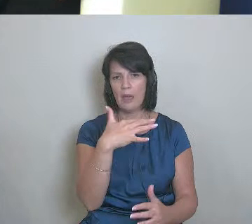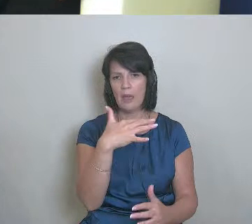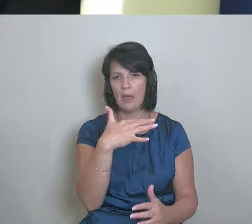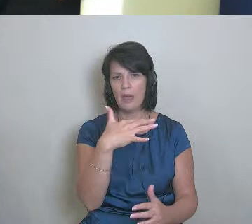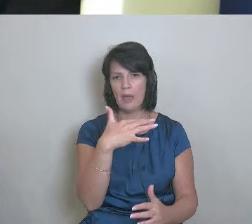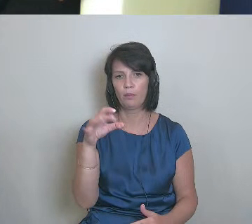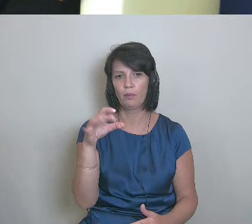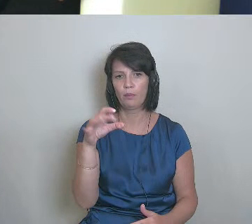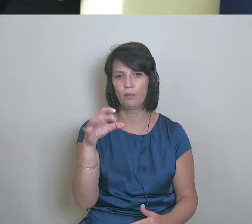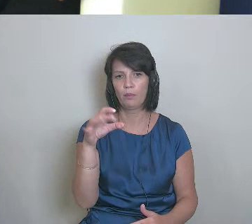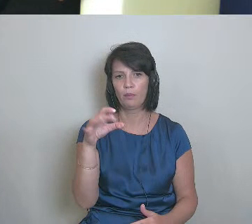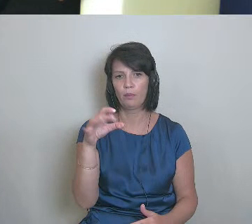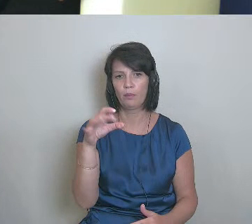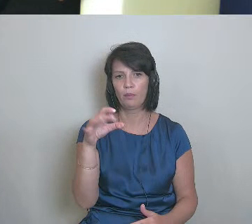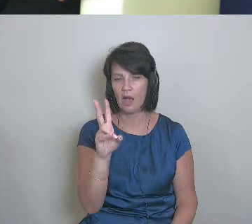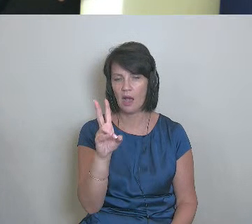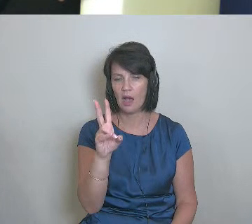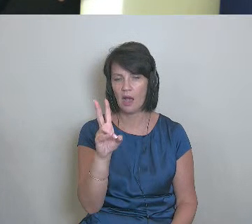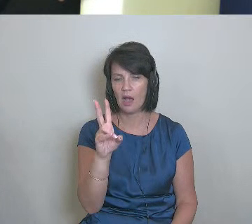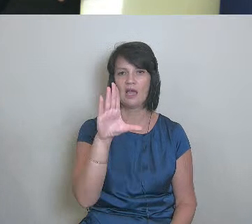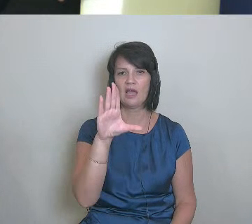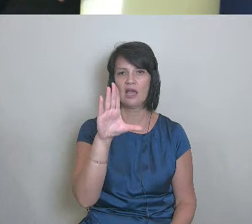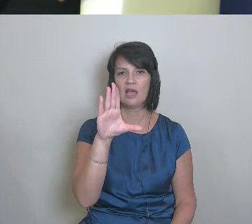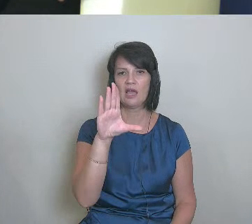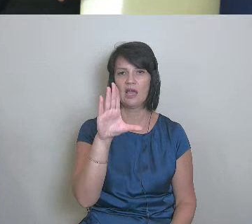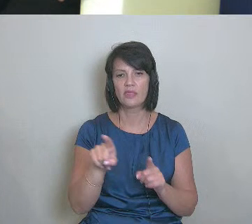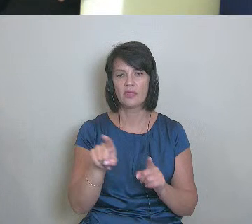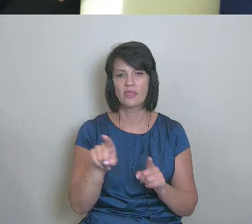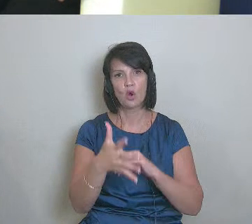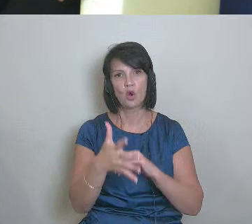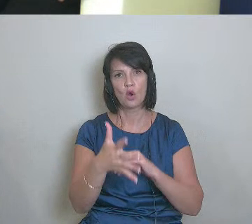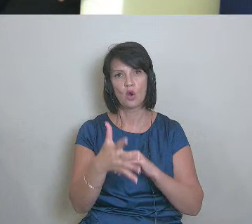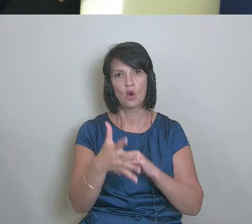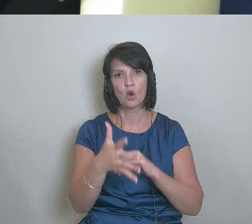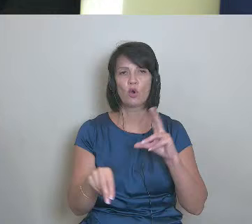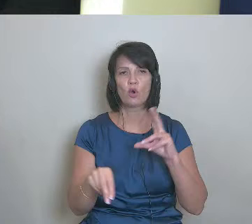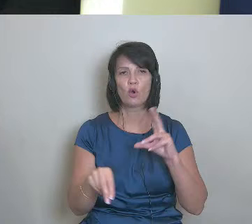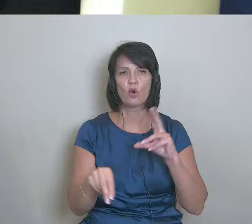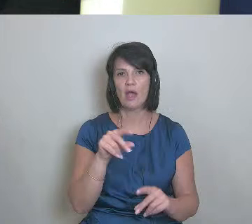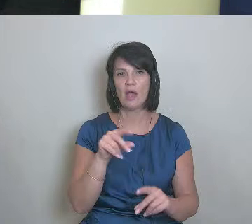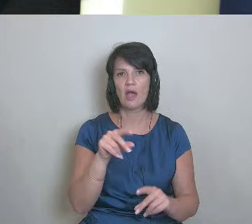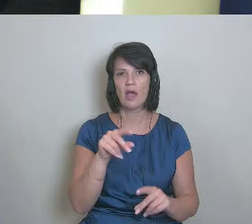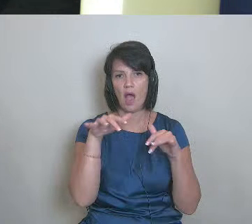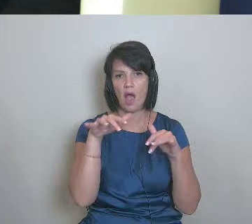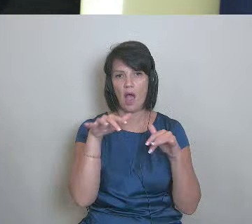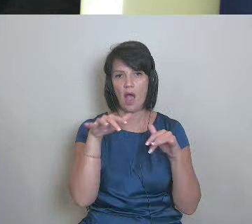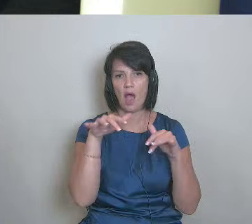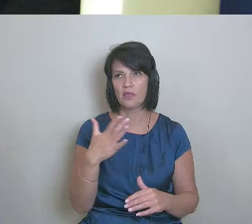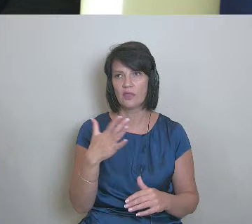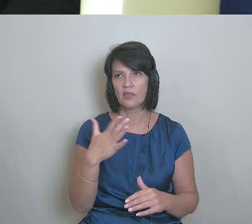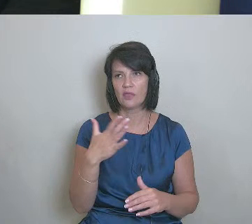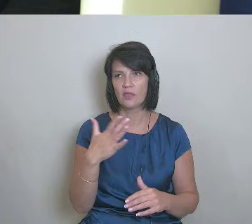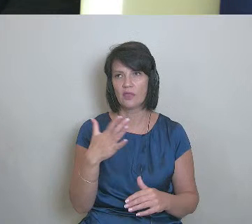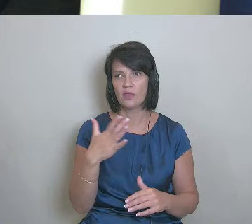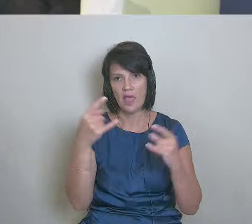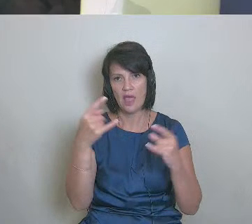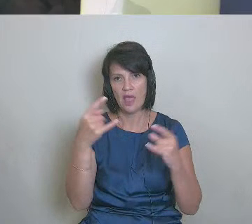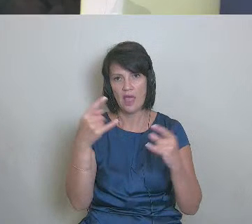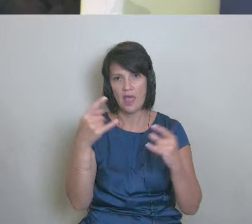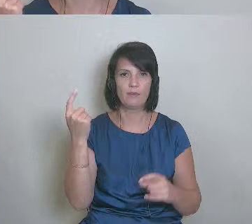Mr. Romaniuk. We spoke about the CCs and TCs, and TCs,